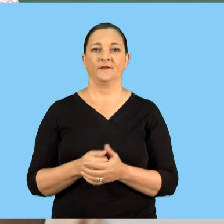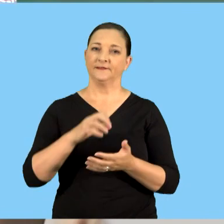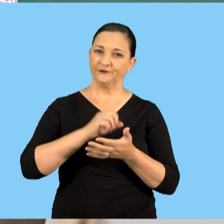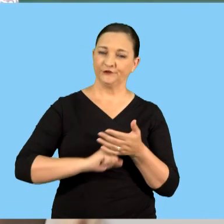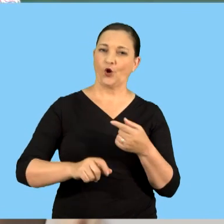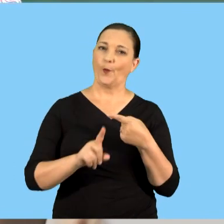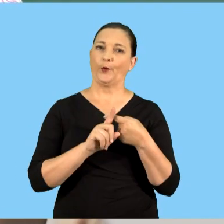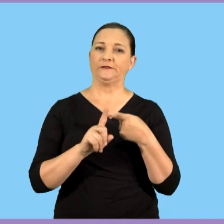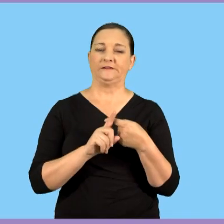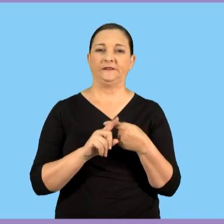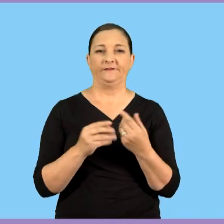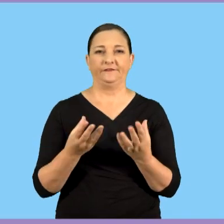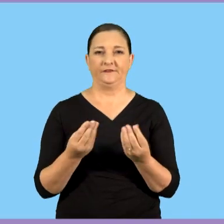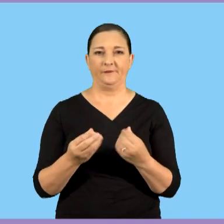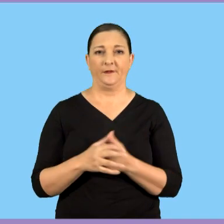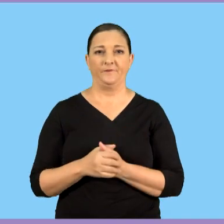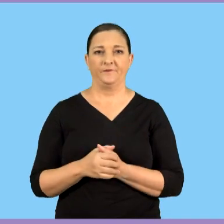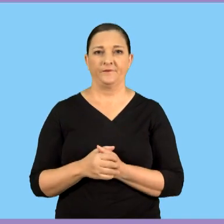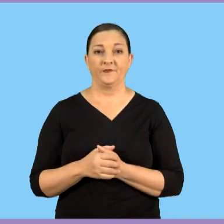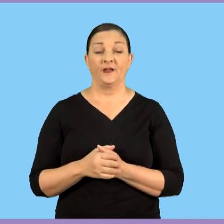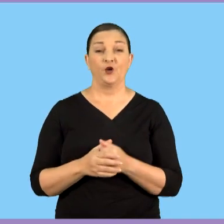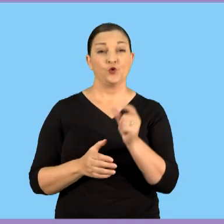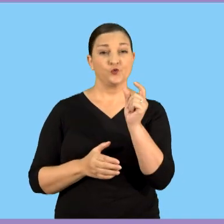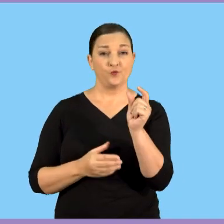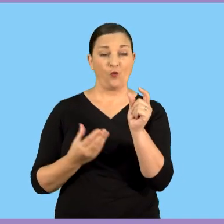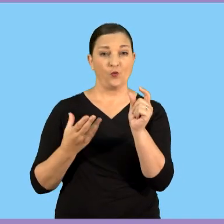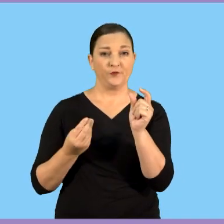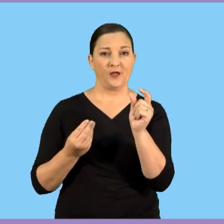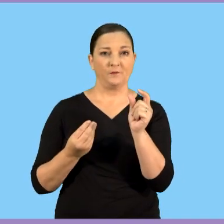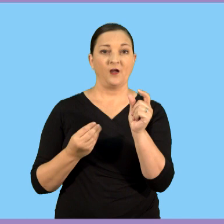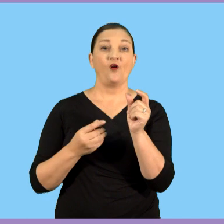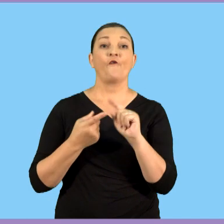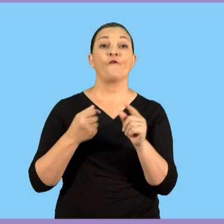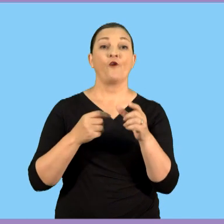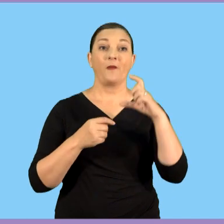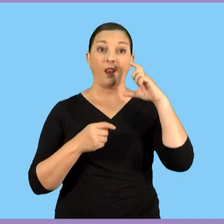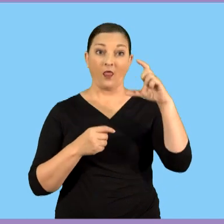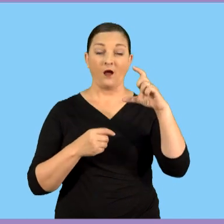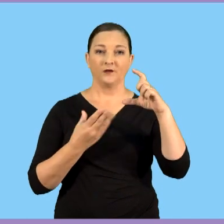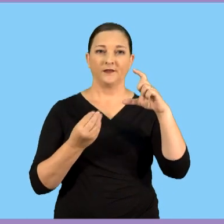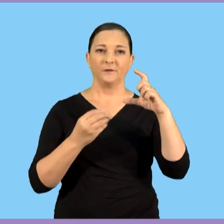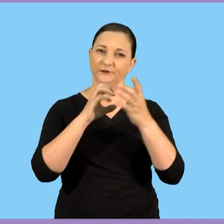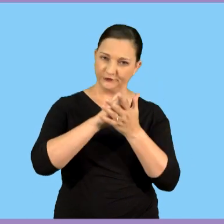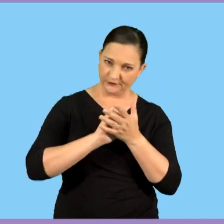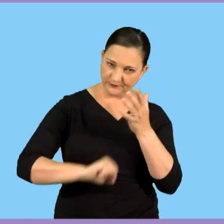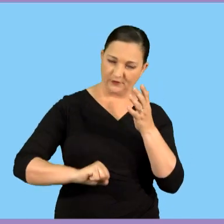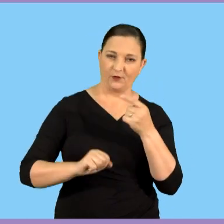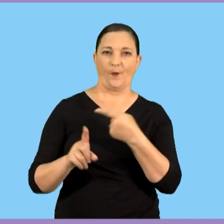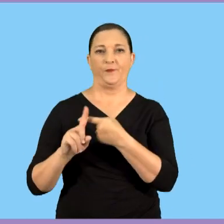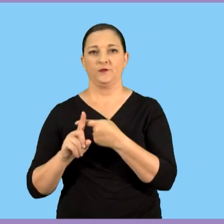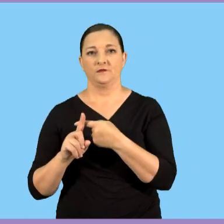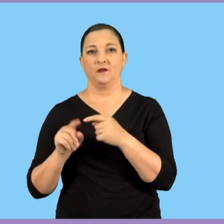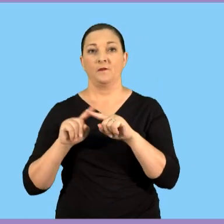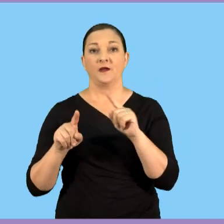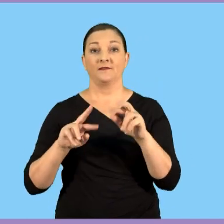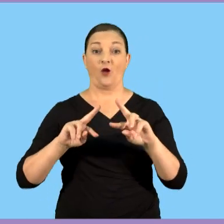of positive numbers. So when we subtract a smaller number from a larger number, the answer will be positive. When we subtract a larger number from